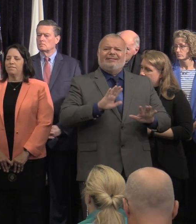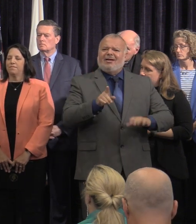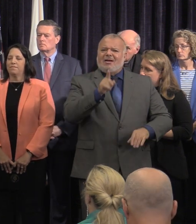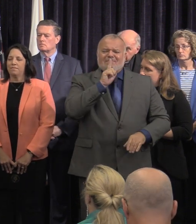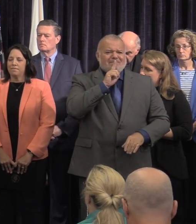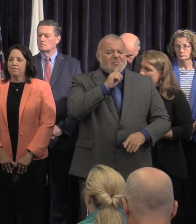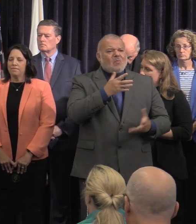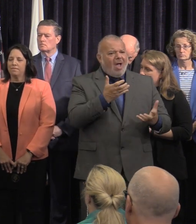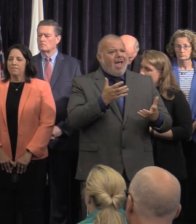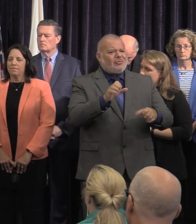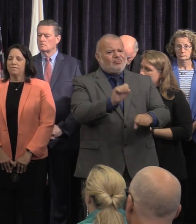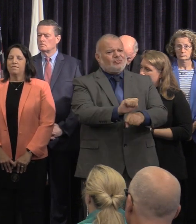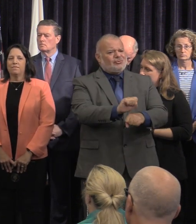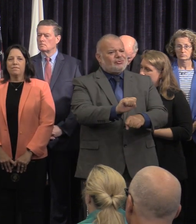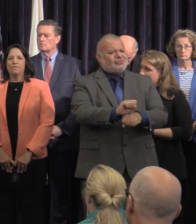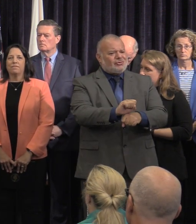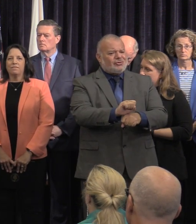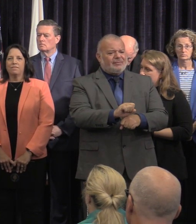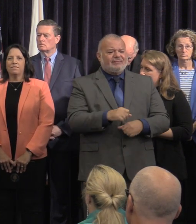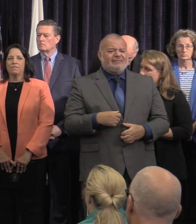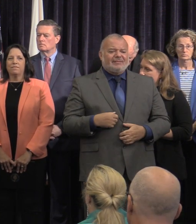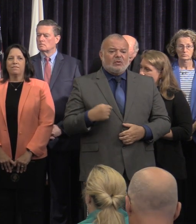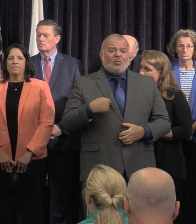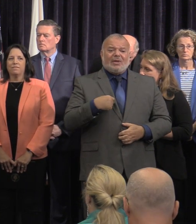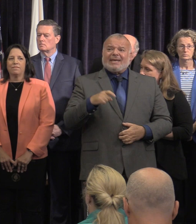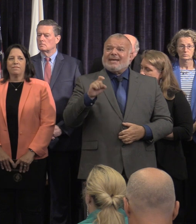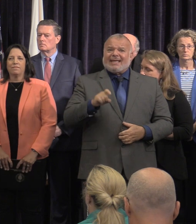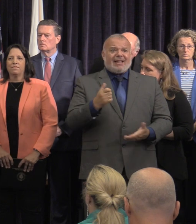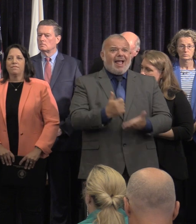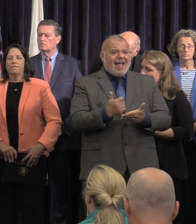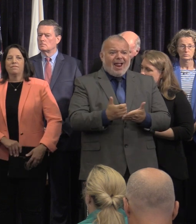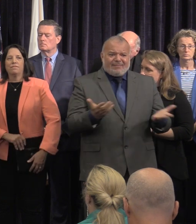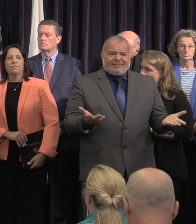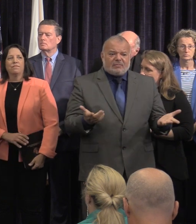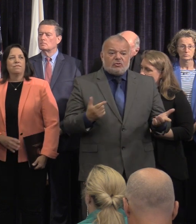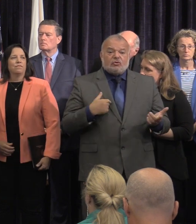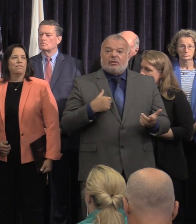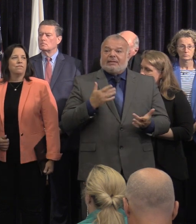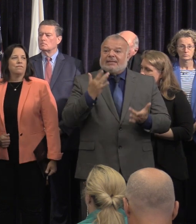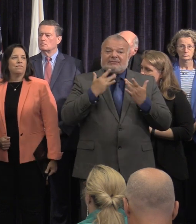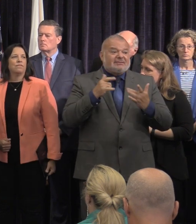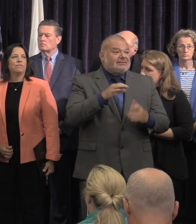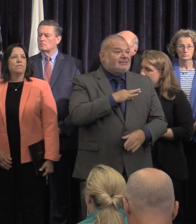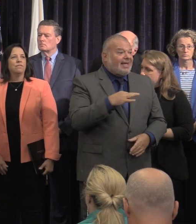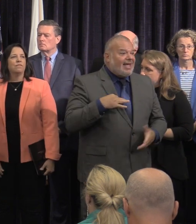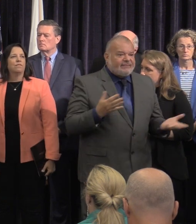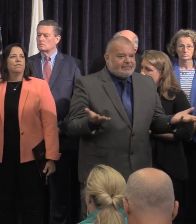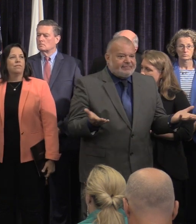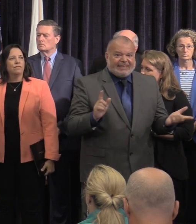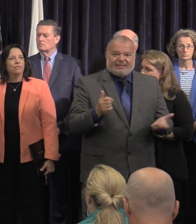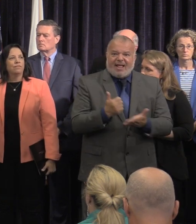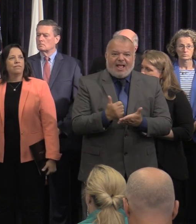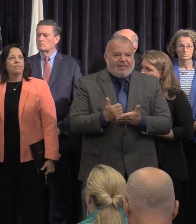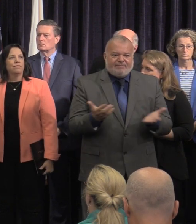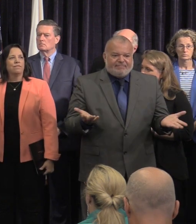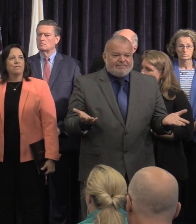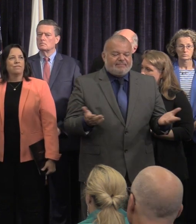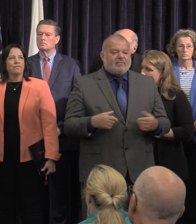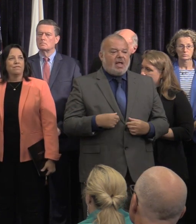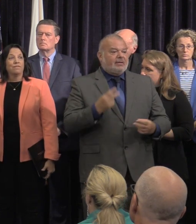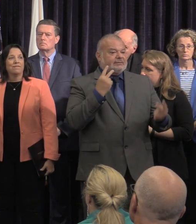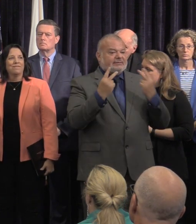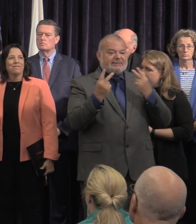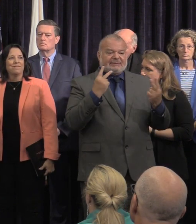we could frankly use their help at this time. Our state, as so many states are,